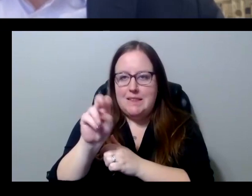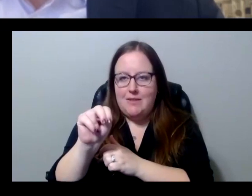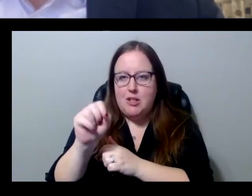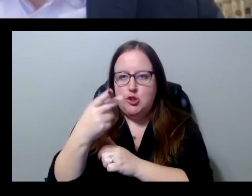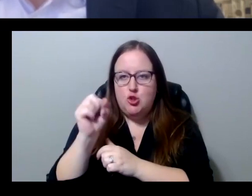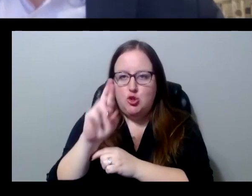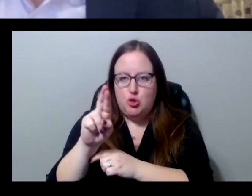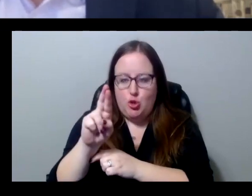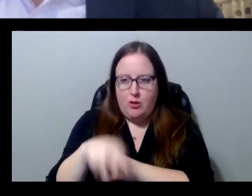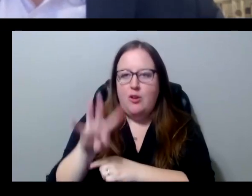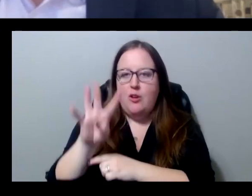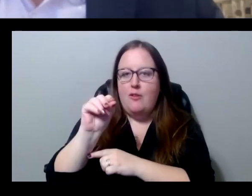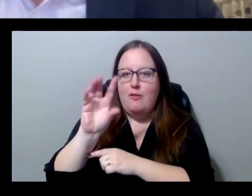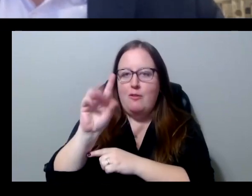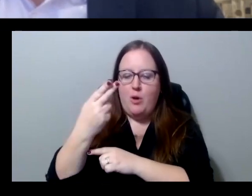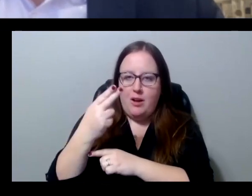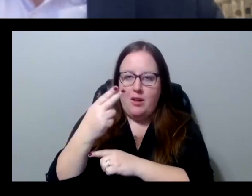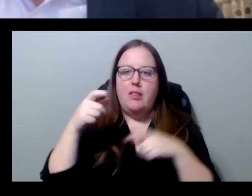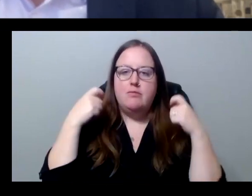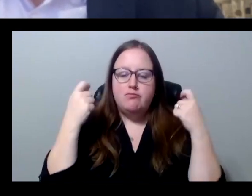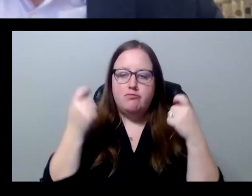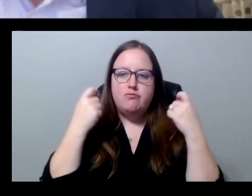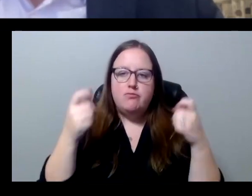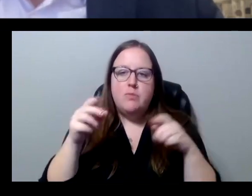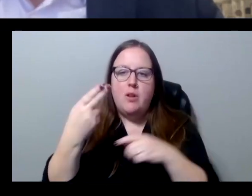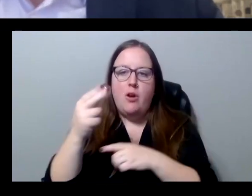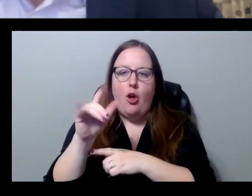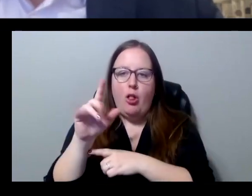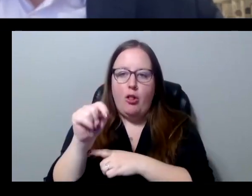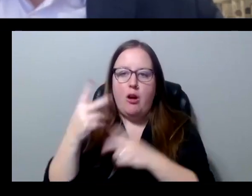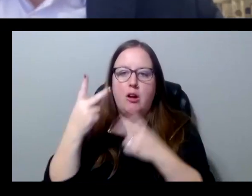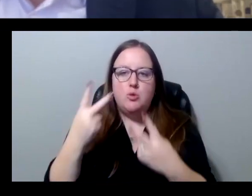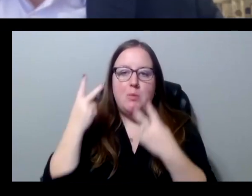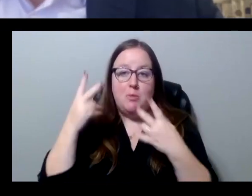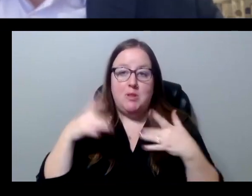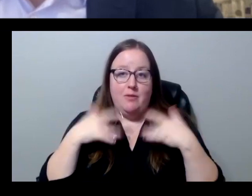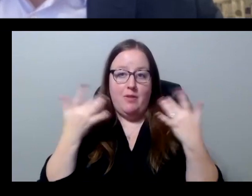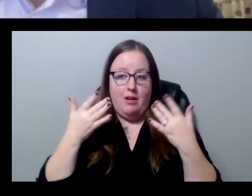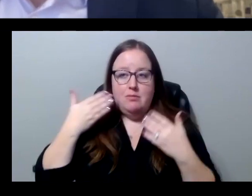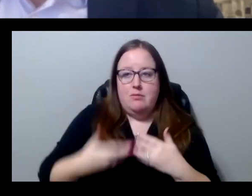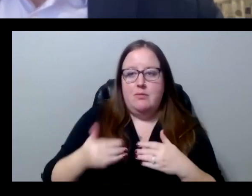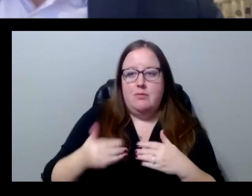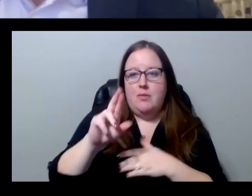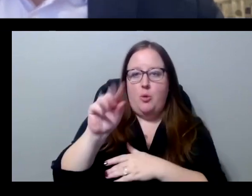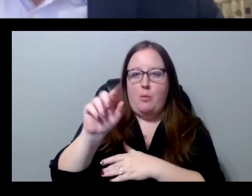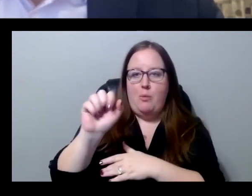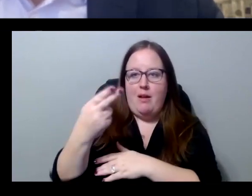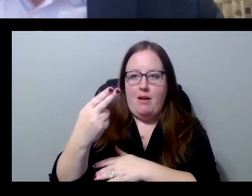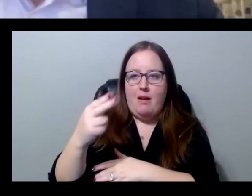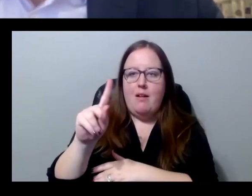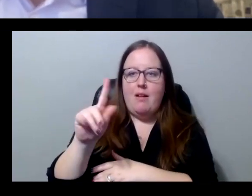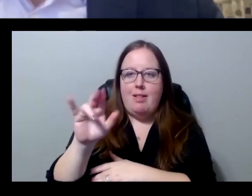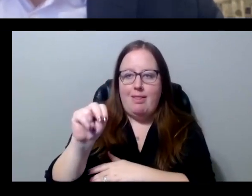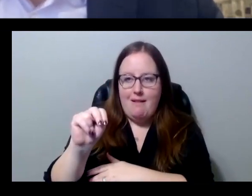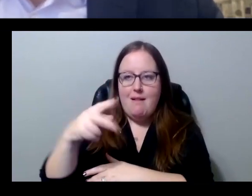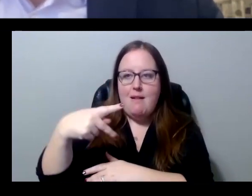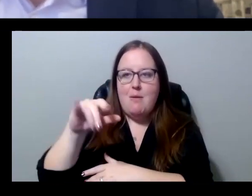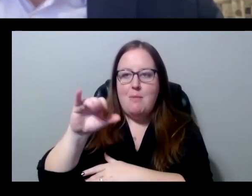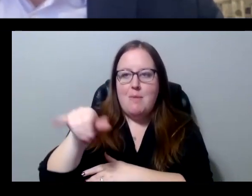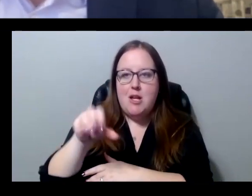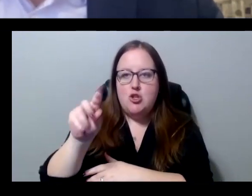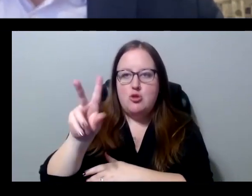long-standing ethnic tensions, and they're at it again. This is the norm for them, and it really wasn't. It